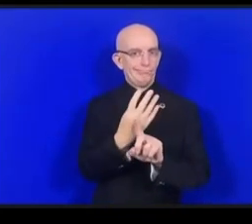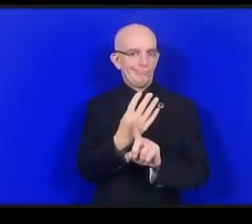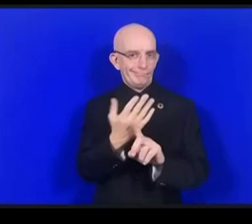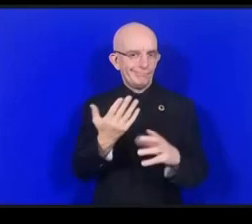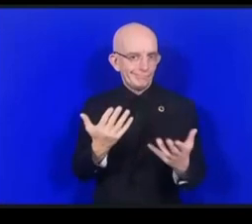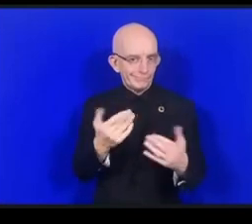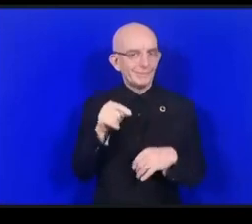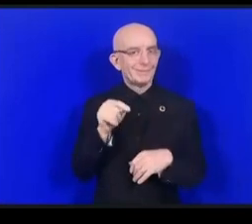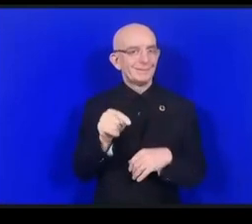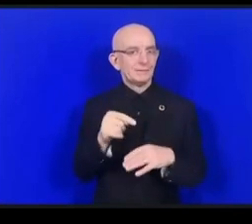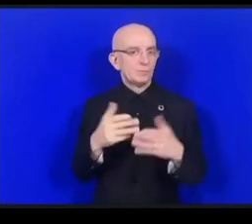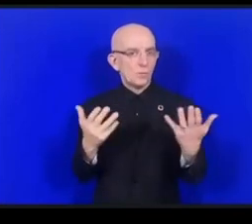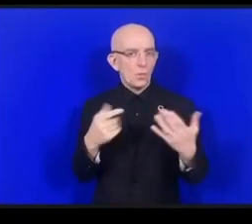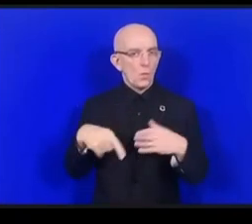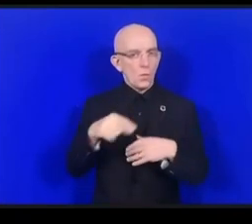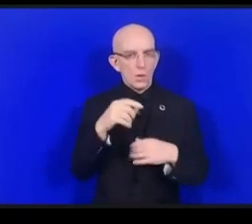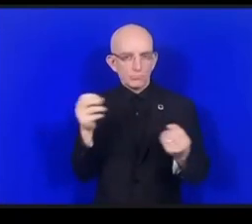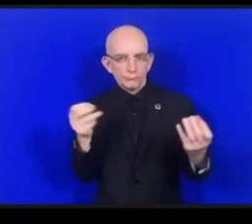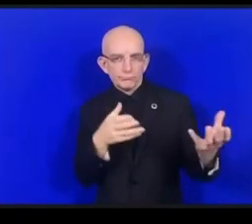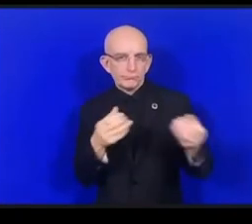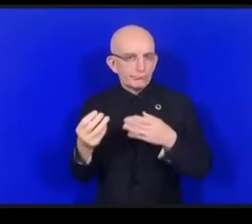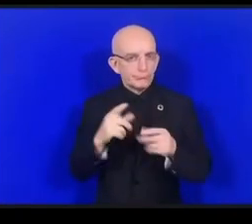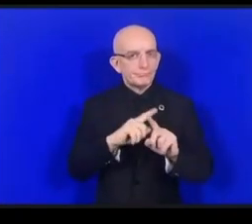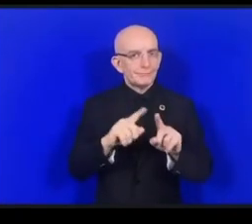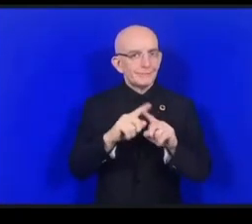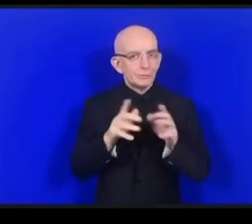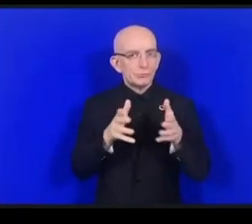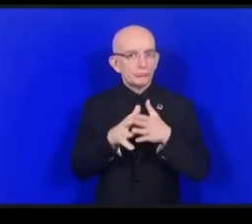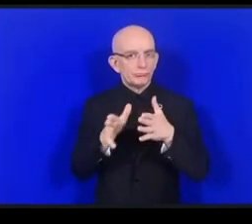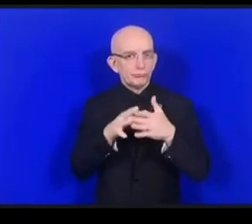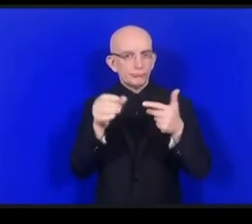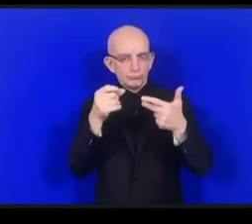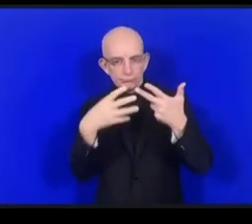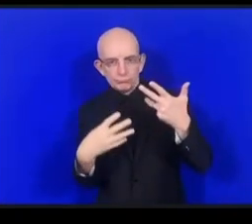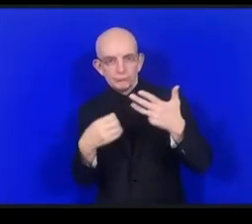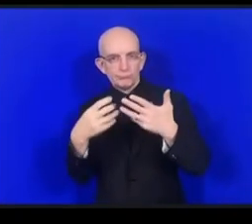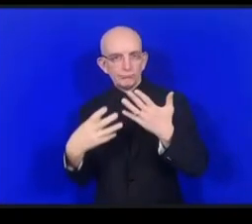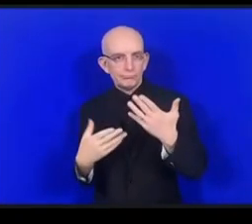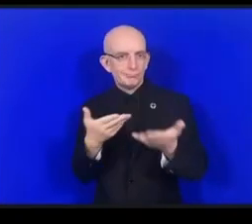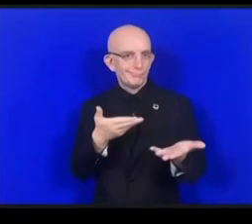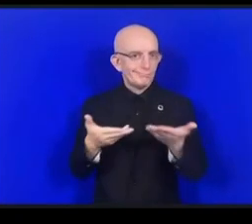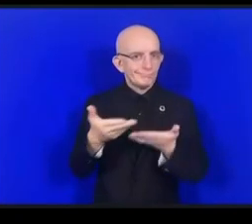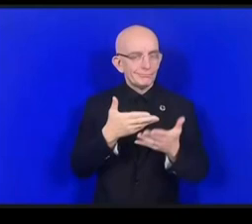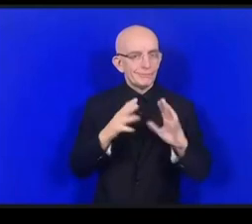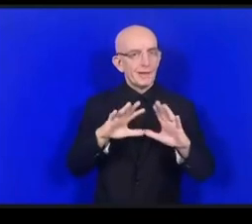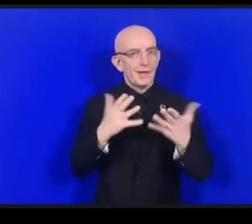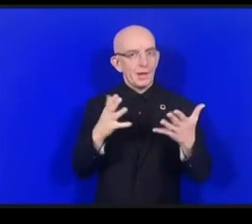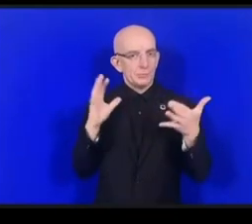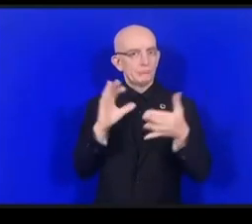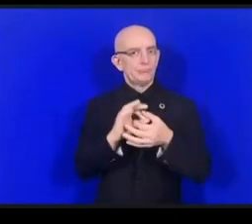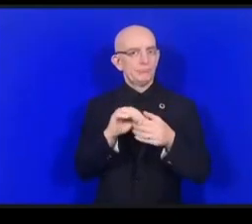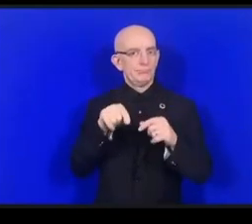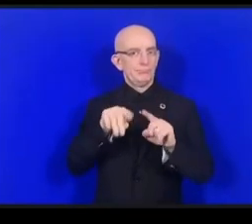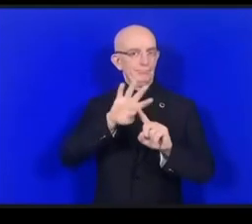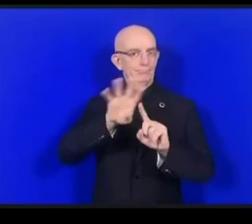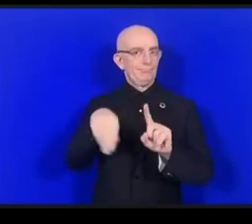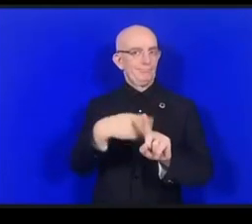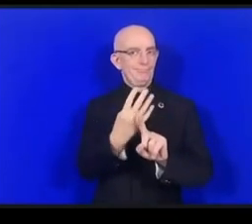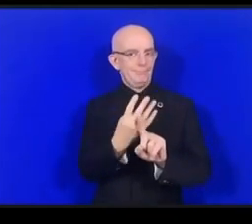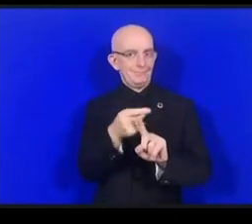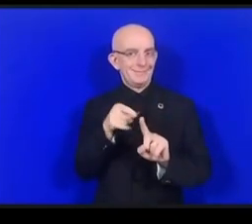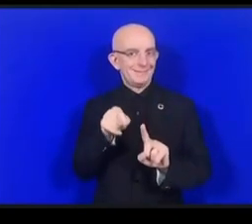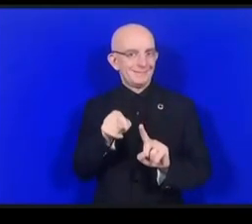SDGs it's related, and this will also be showcased within the next 90 minutes. And third and